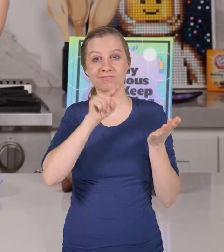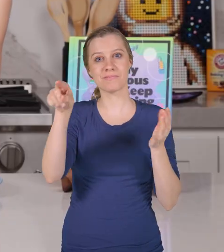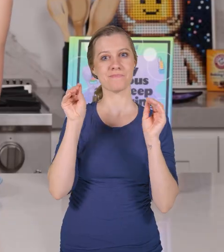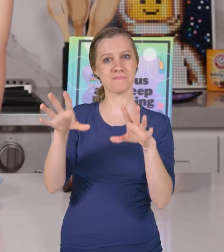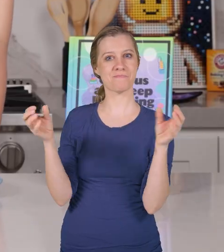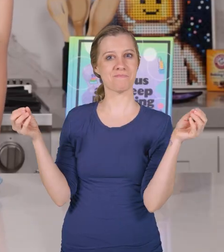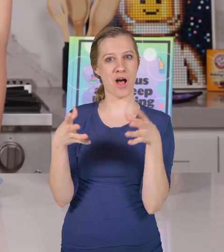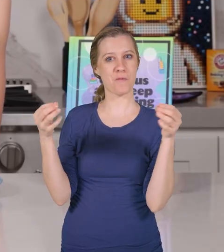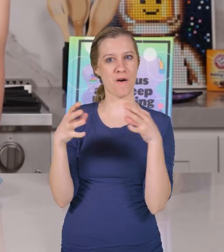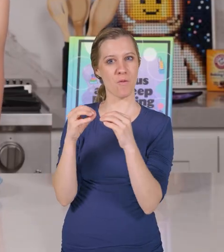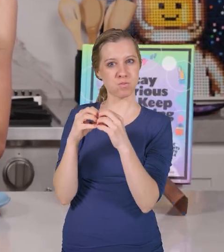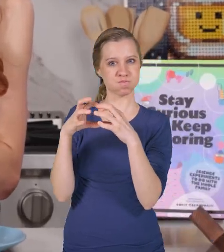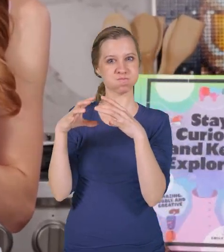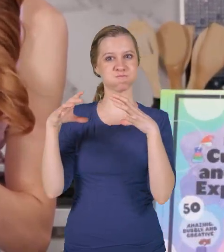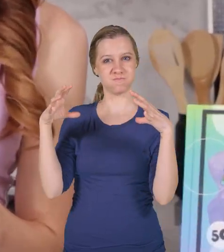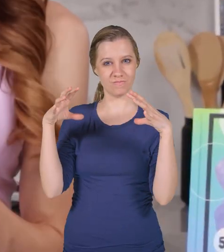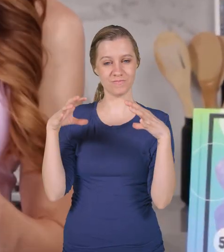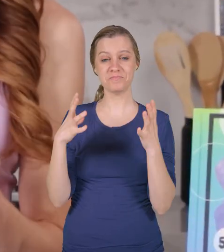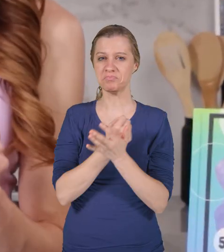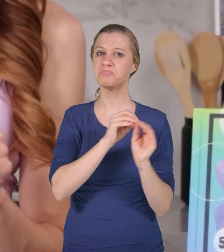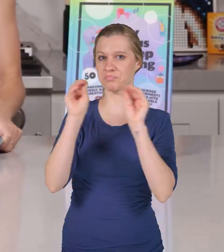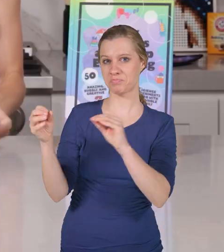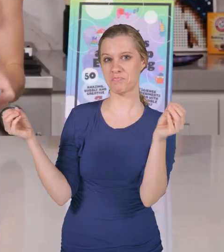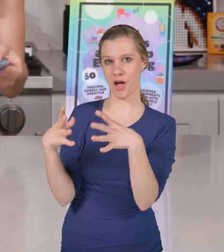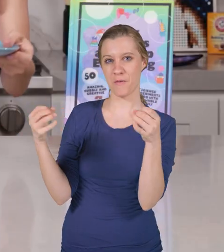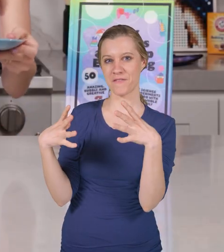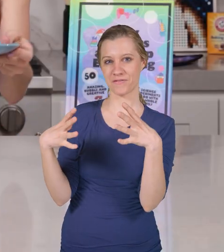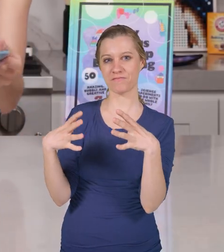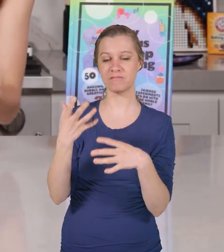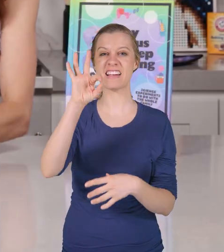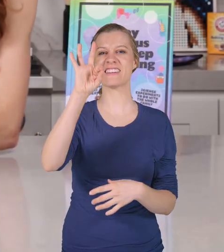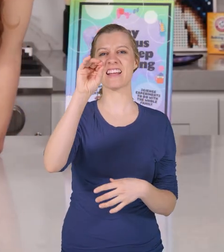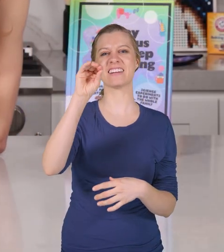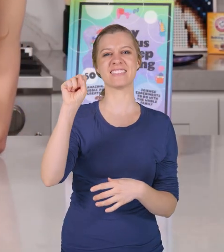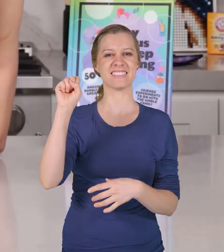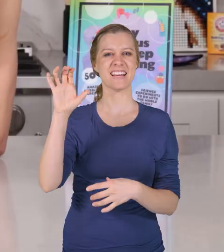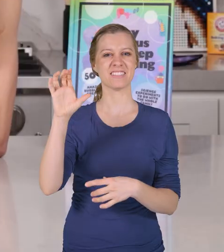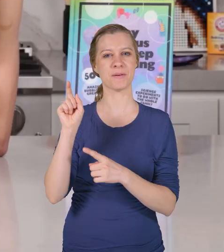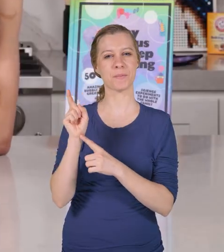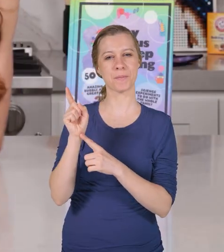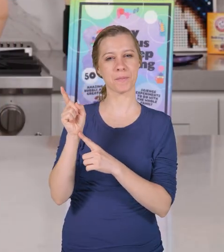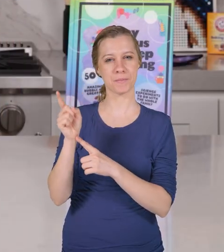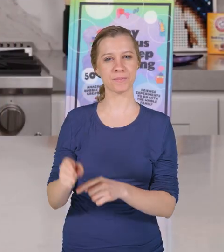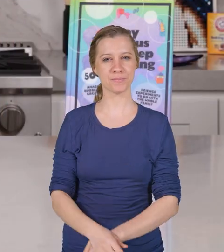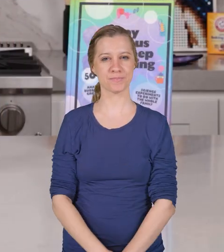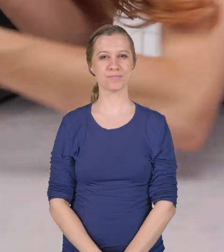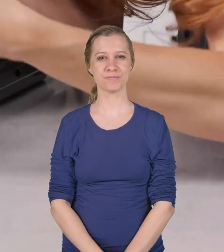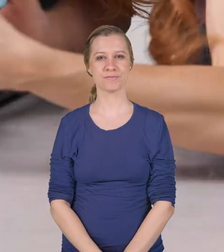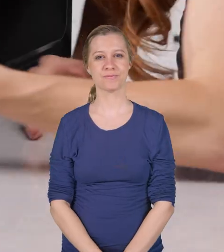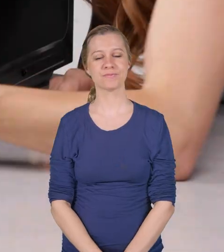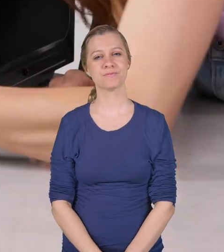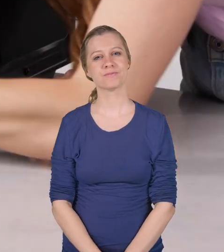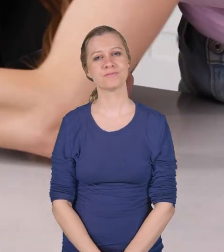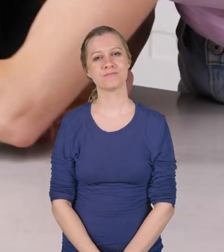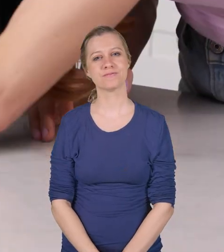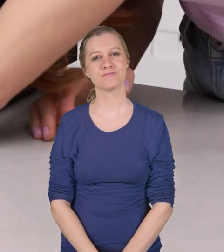see what this looks like when we put it in the microwave. We're gonna go ahead and put it in the microwave for 90 seconds.